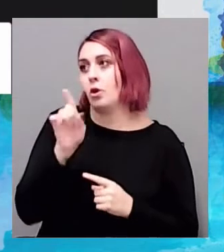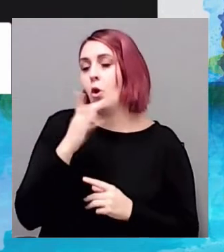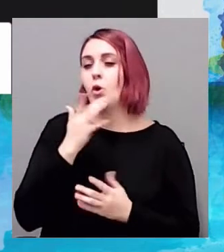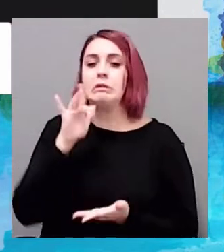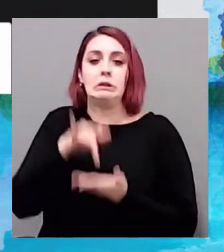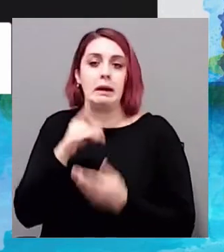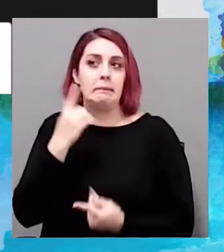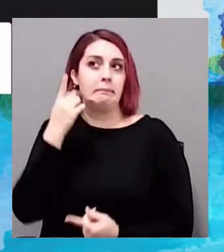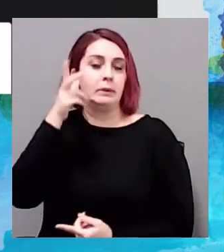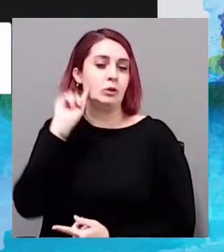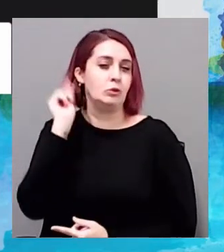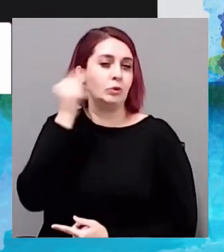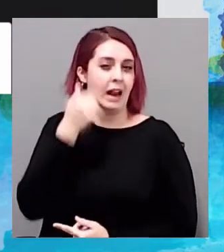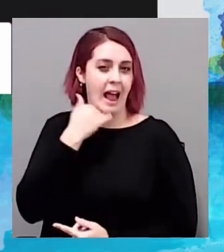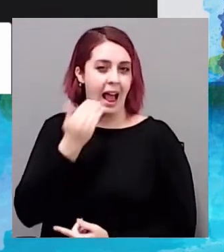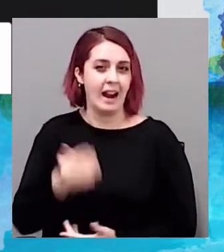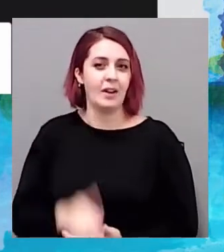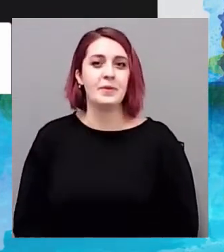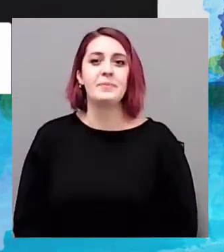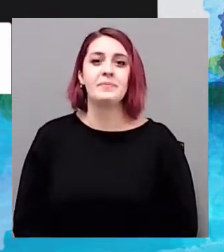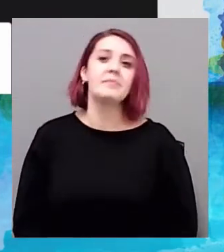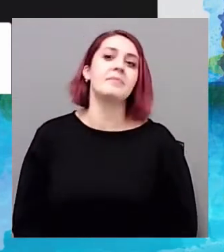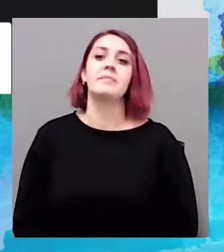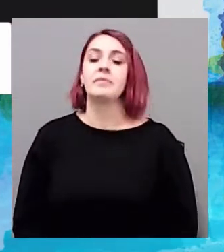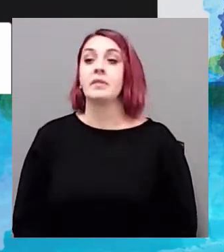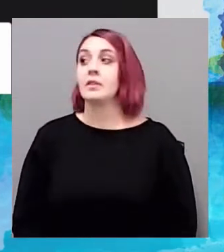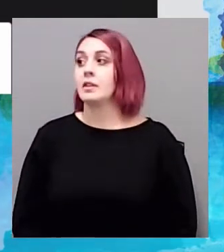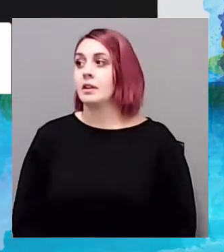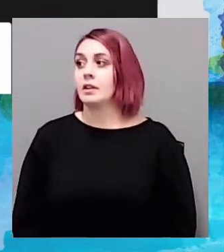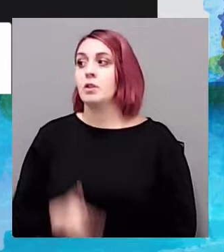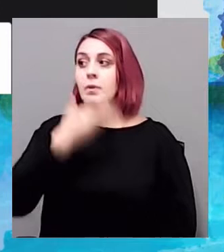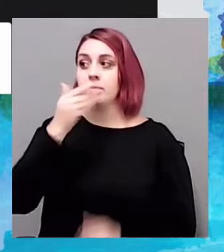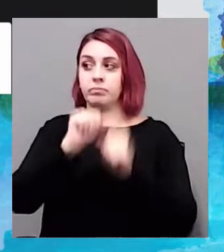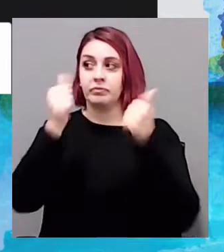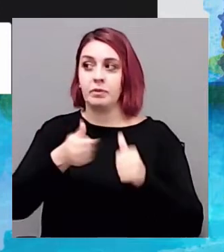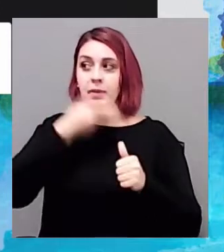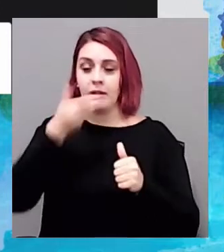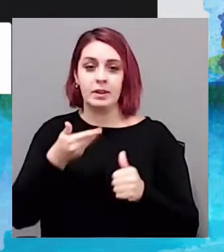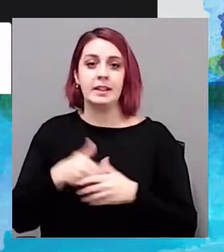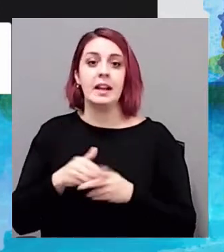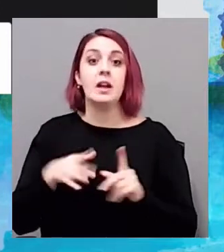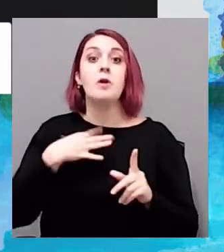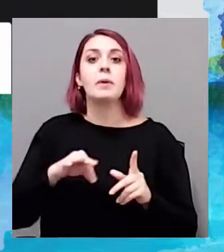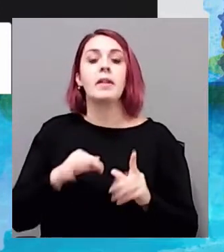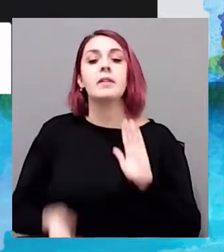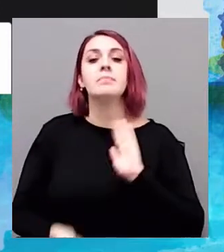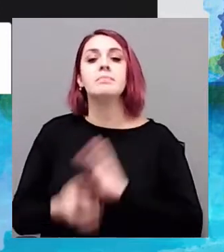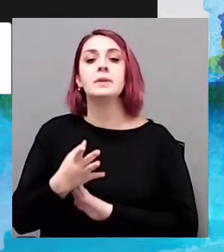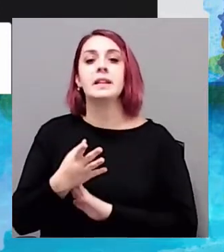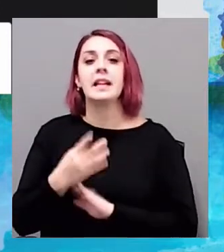some of you will be familiar with this type of technique that we see. This is material to